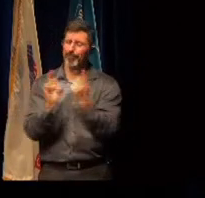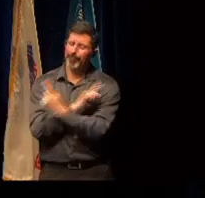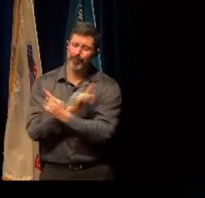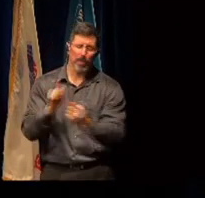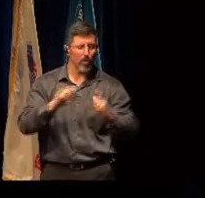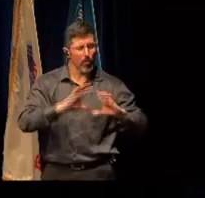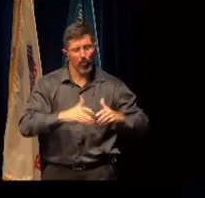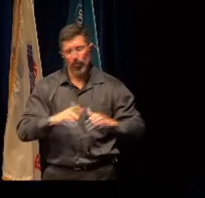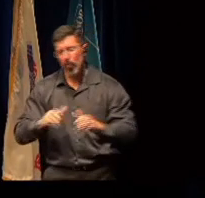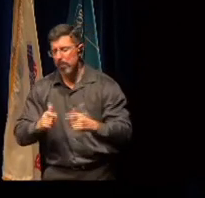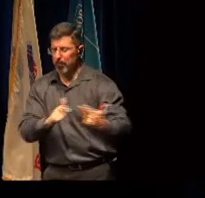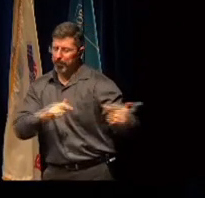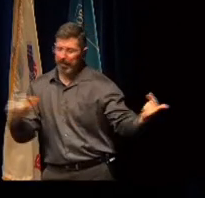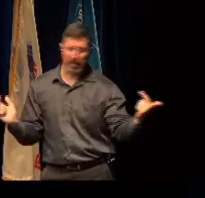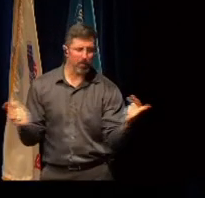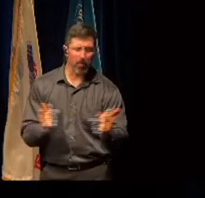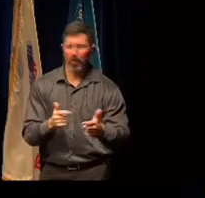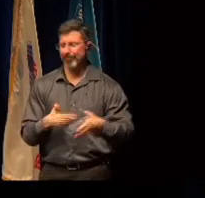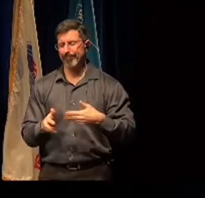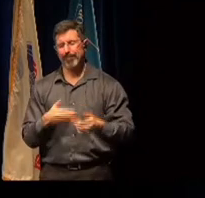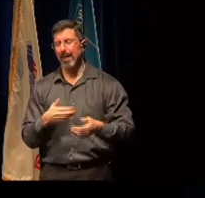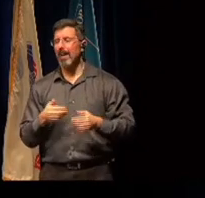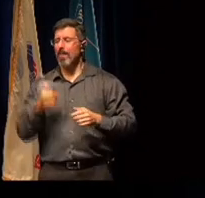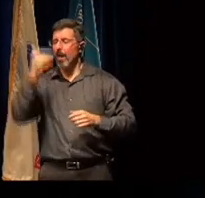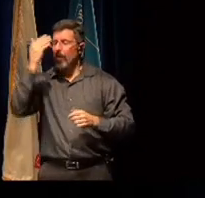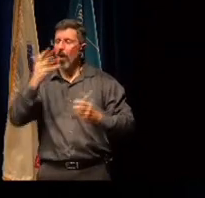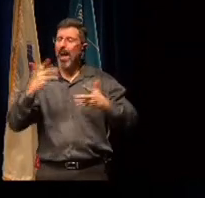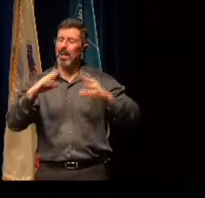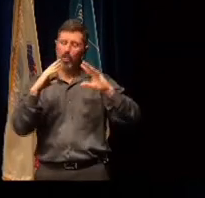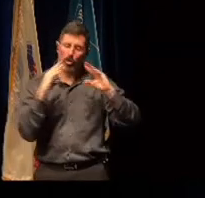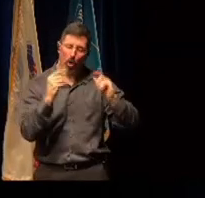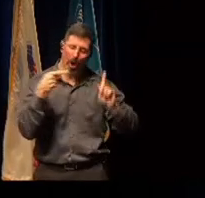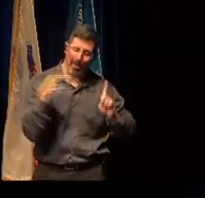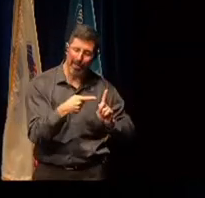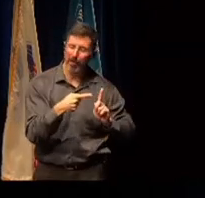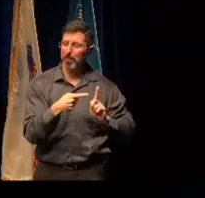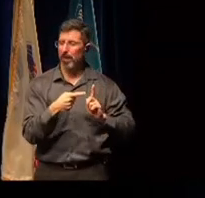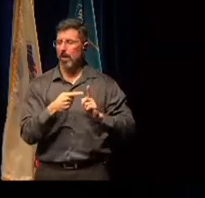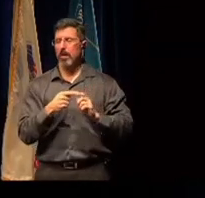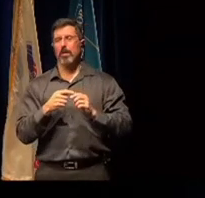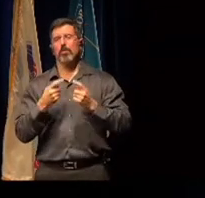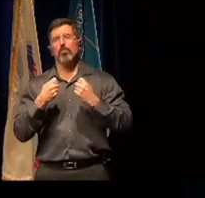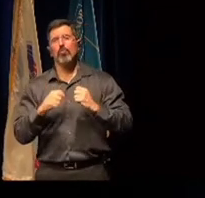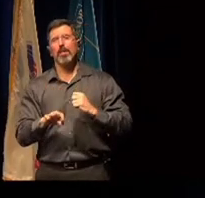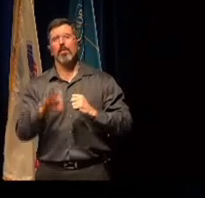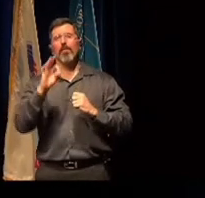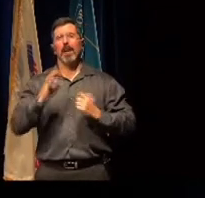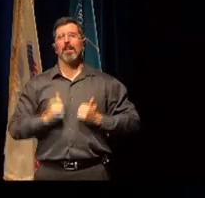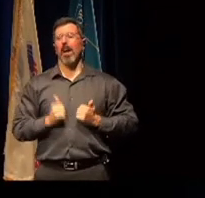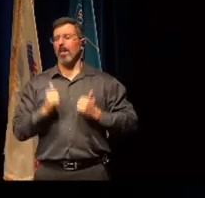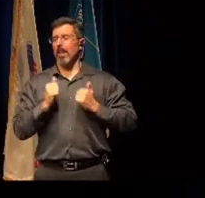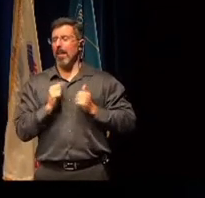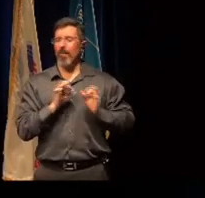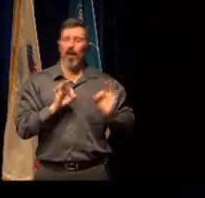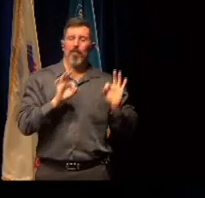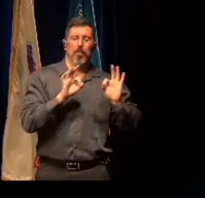how God had taught him the difference between a life spent pursuing significance versus just